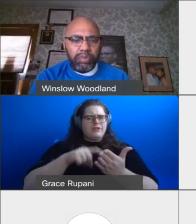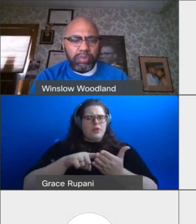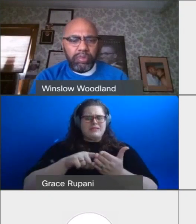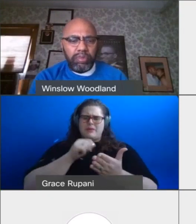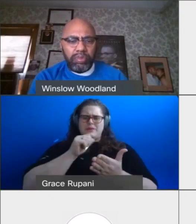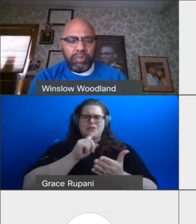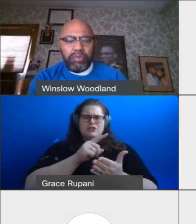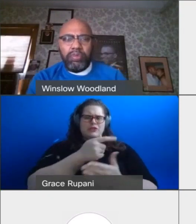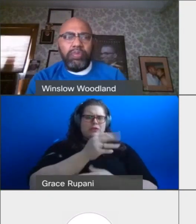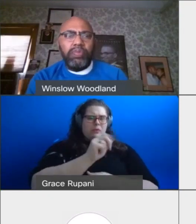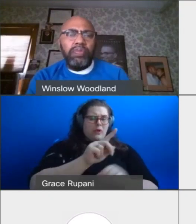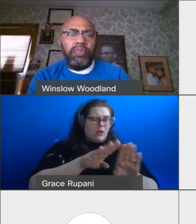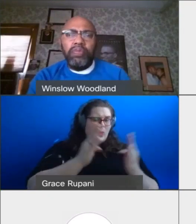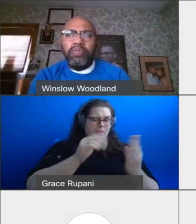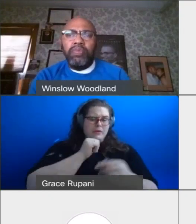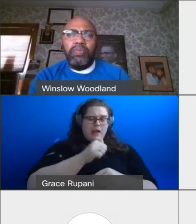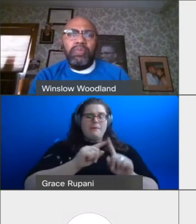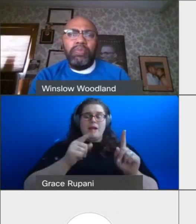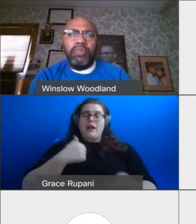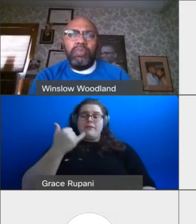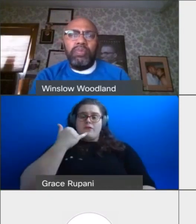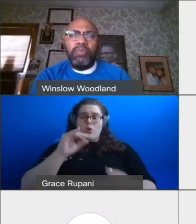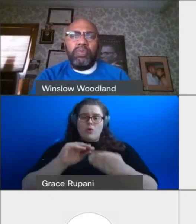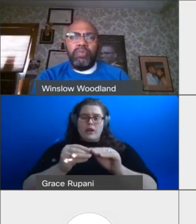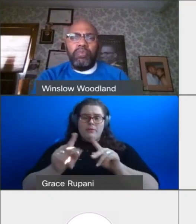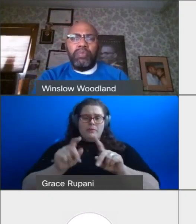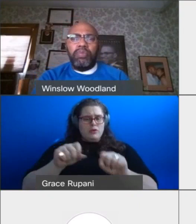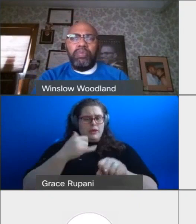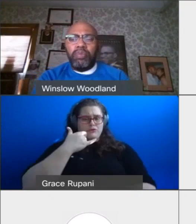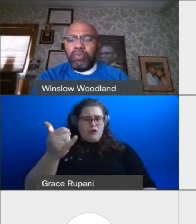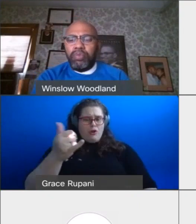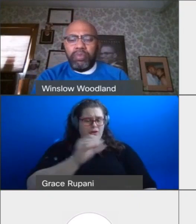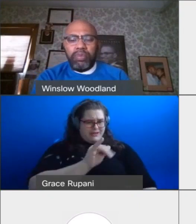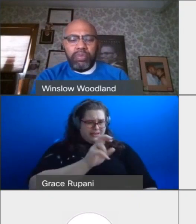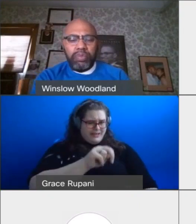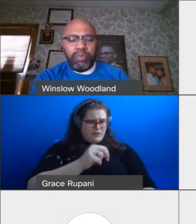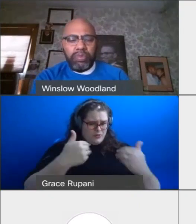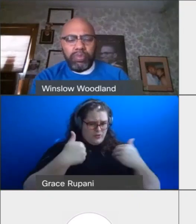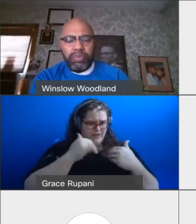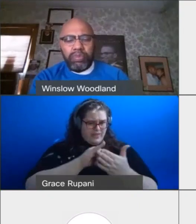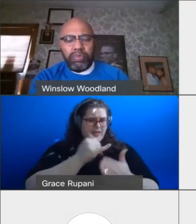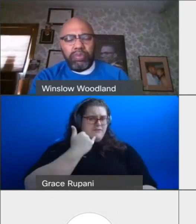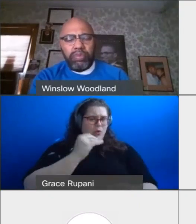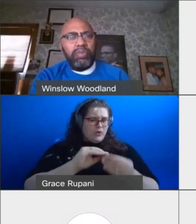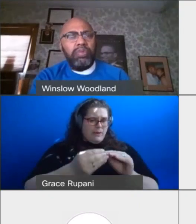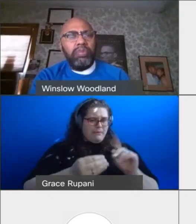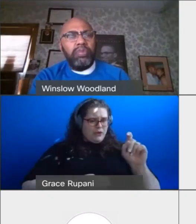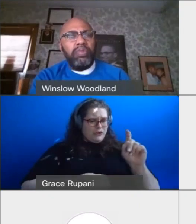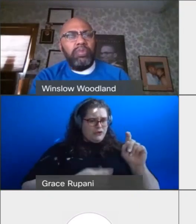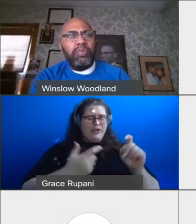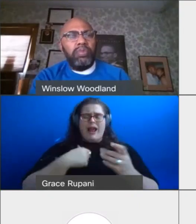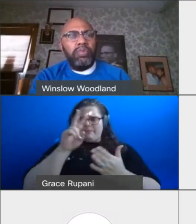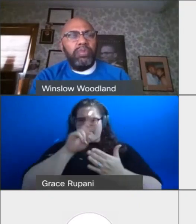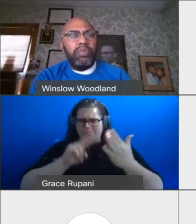people can call. Do you have that phone number, Karen? Because I'm looking at the website and don't